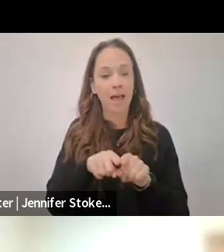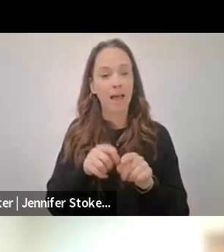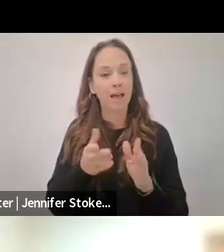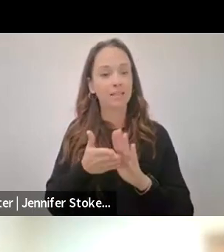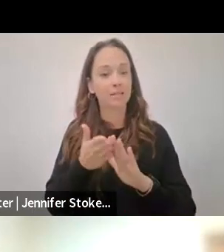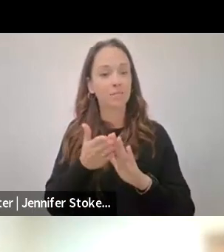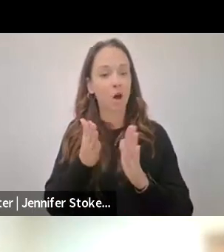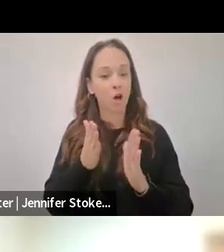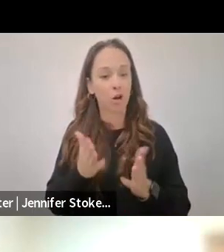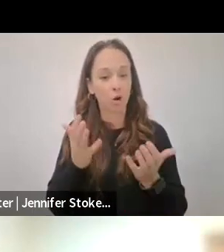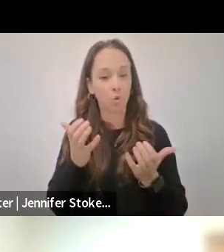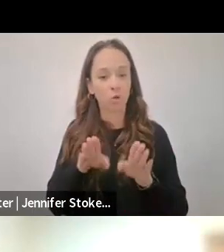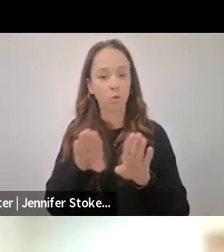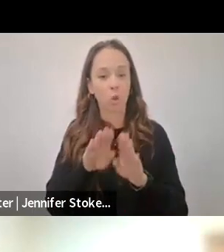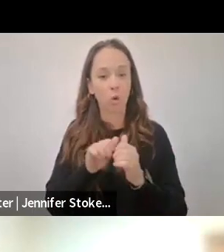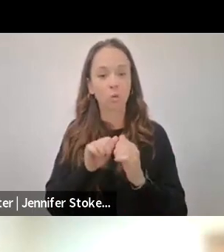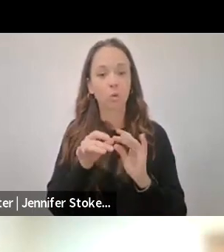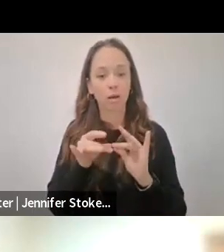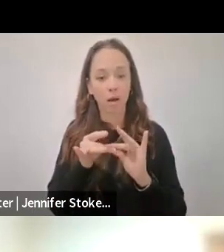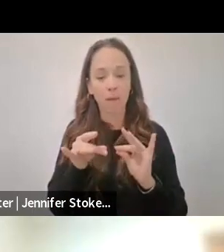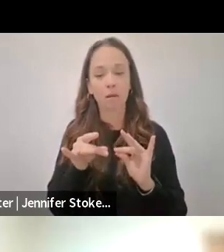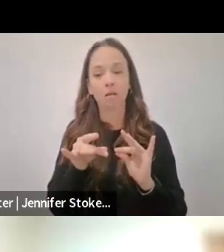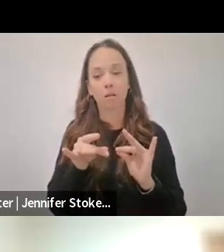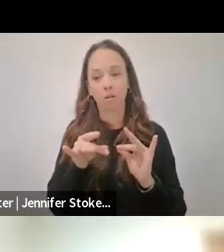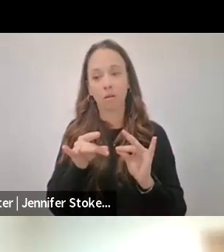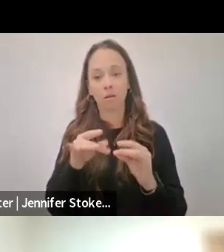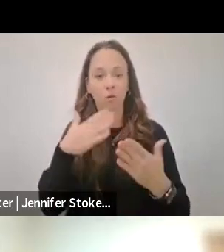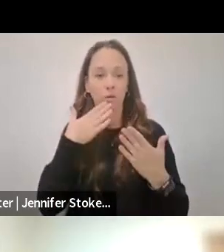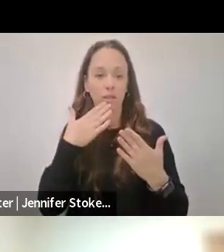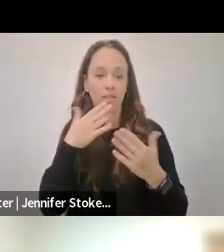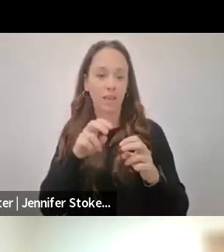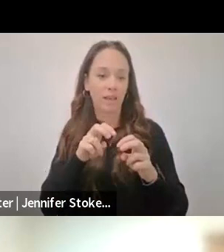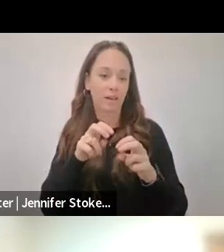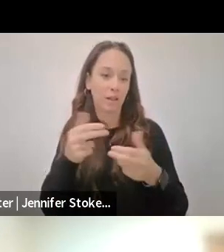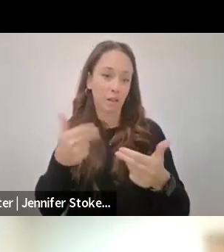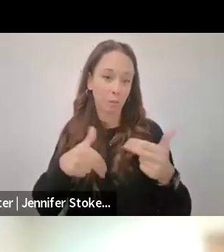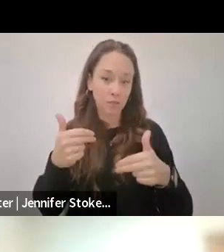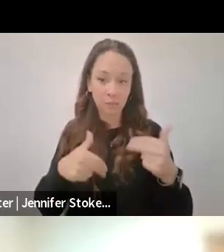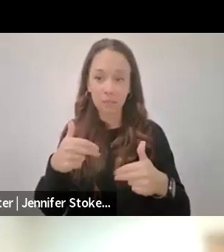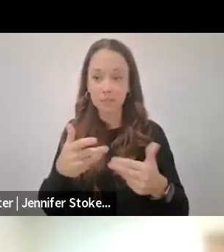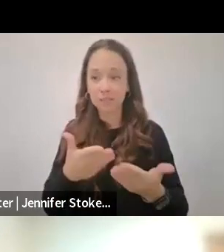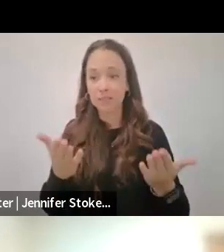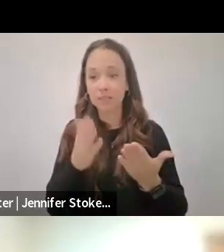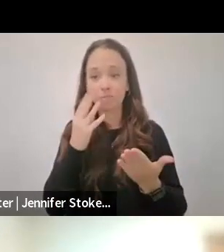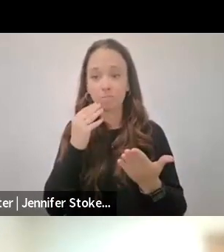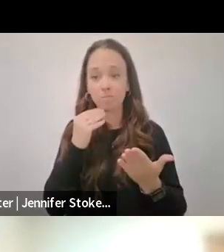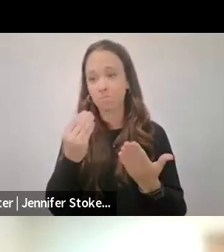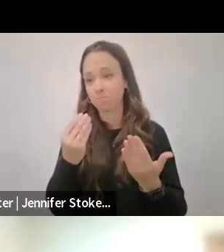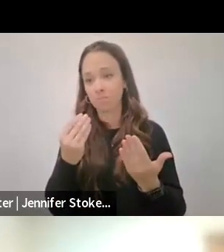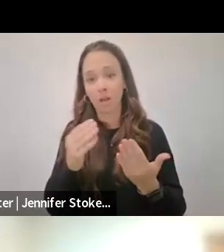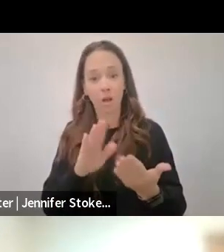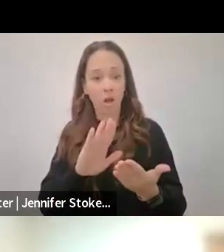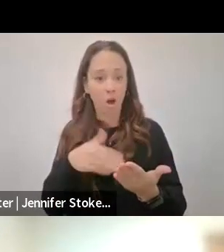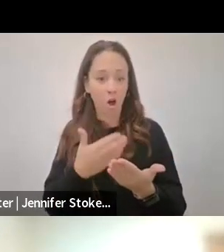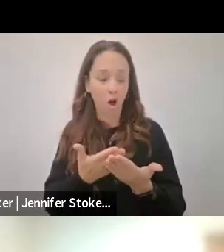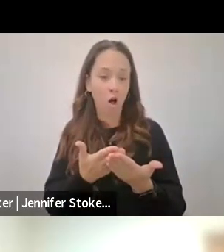just want to close in saying that we really thank you, participants, the experience that you all have, and all of you have more than 20 years of experience in